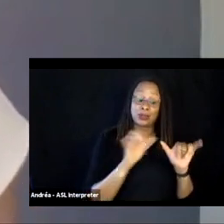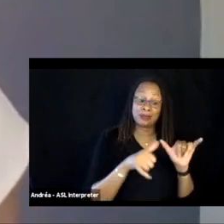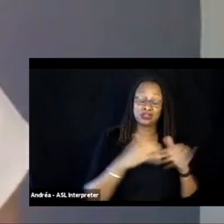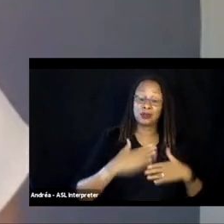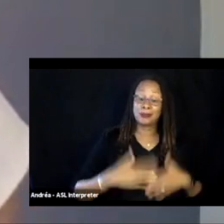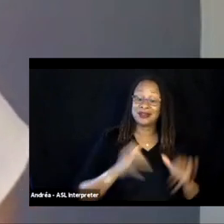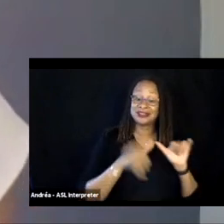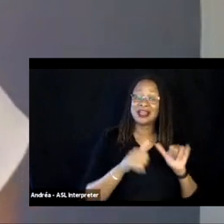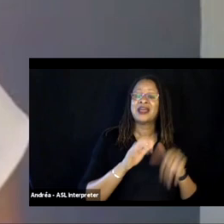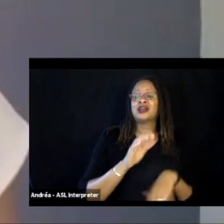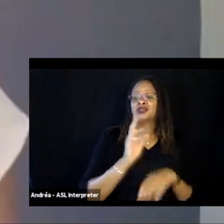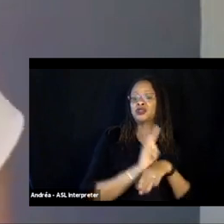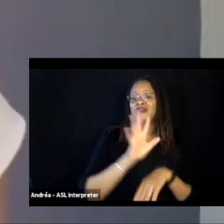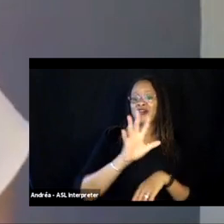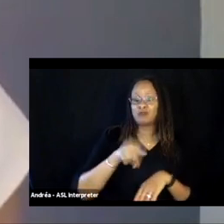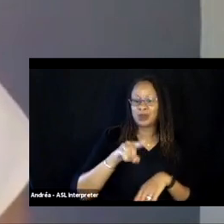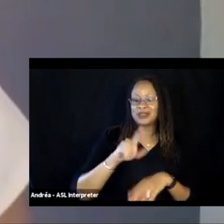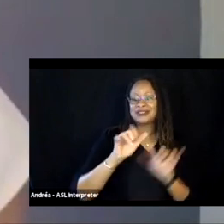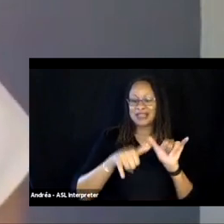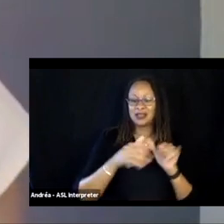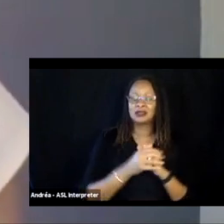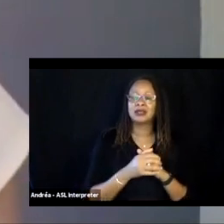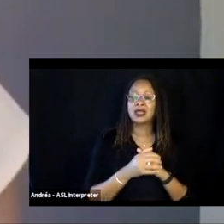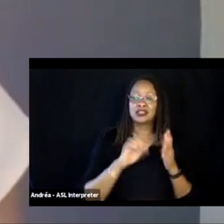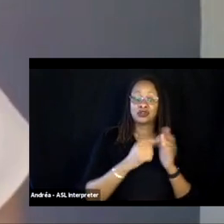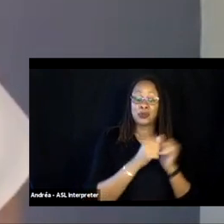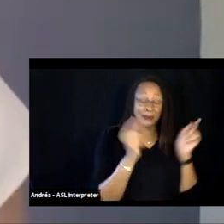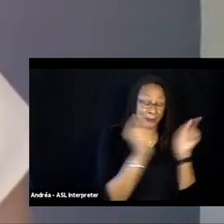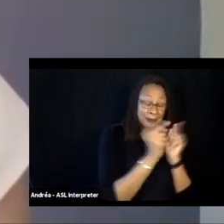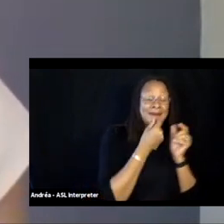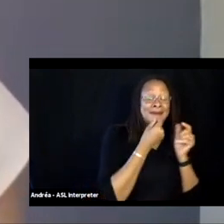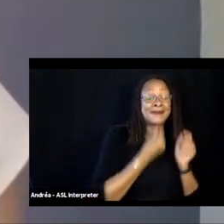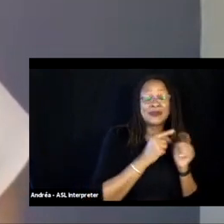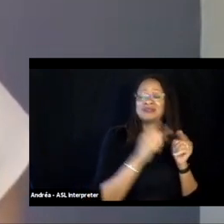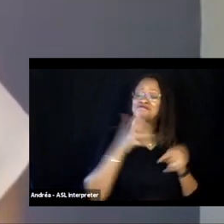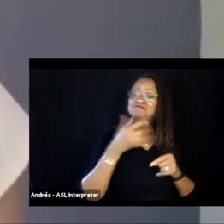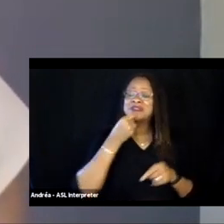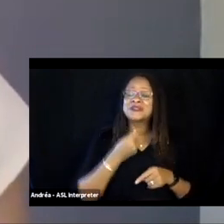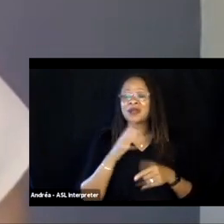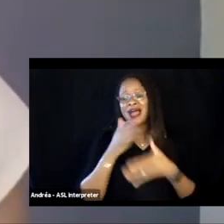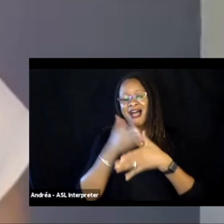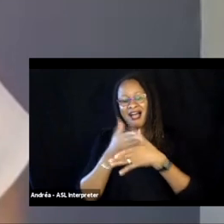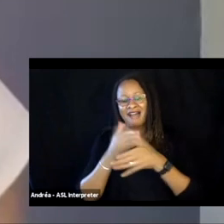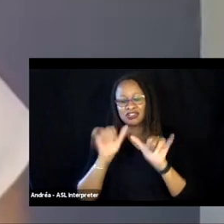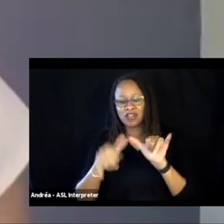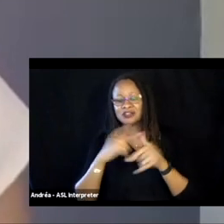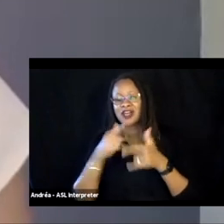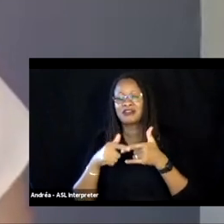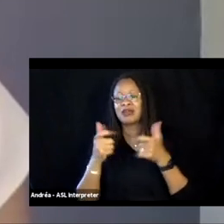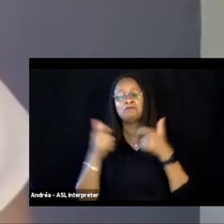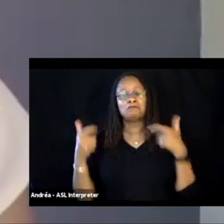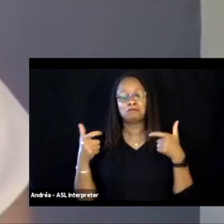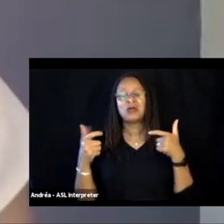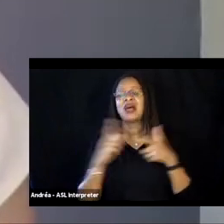a 5-point scale. It starts with very skinny, then goes to somewhat skinny, then average size, then somewhat large,